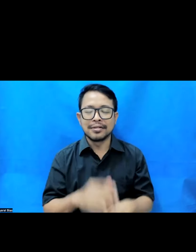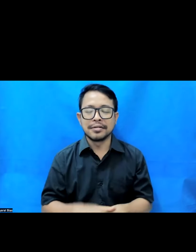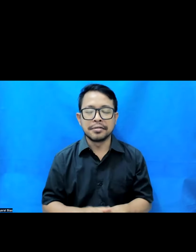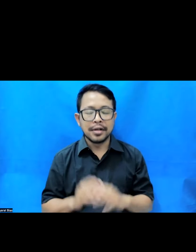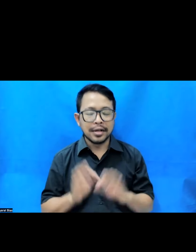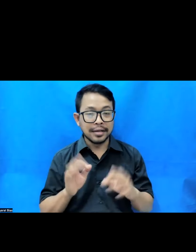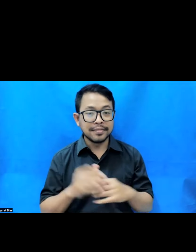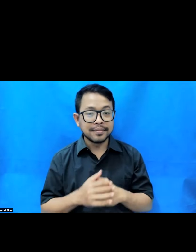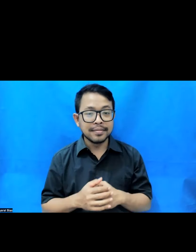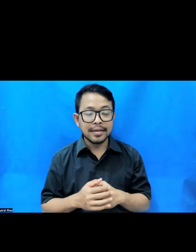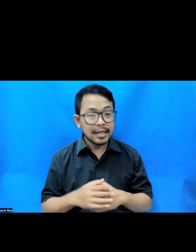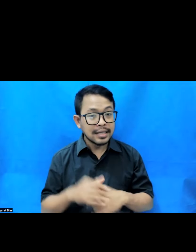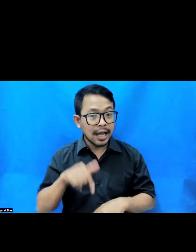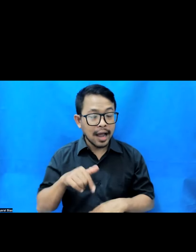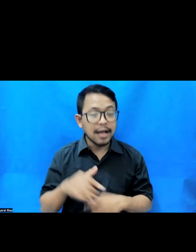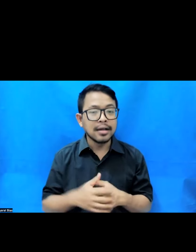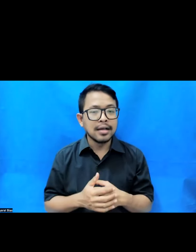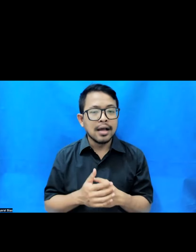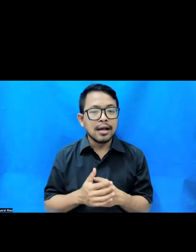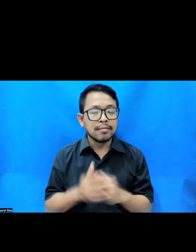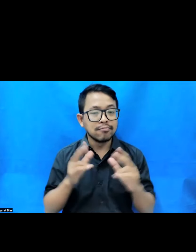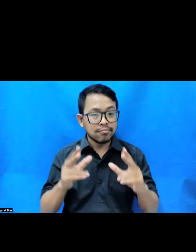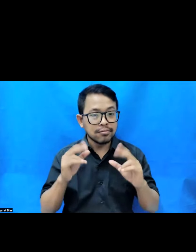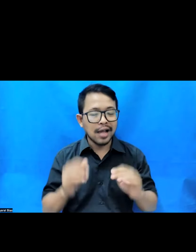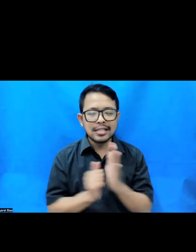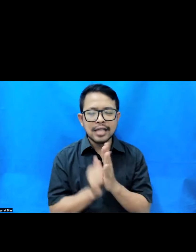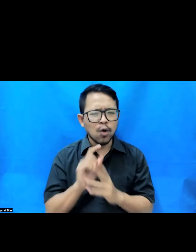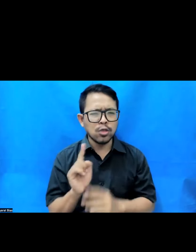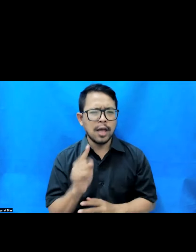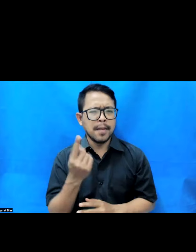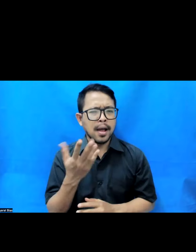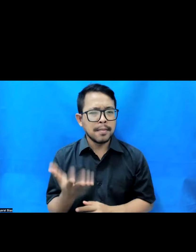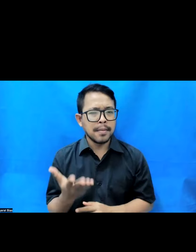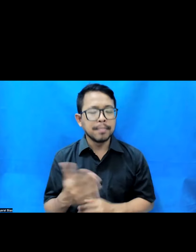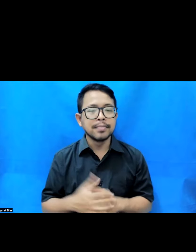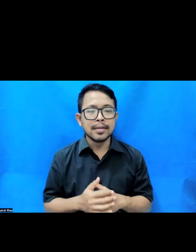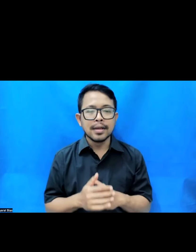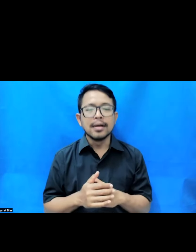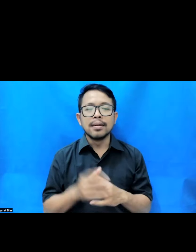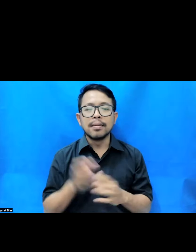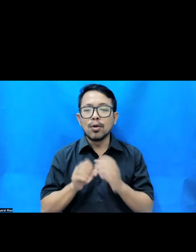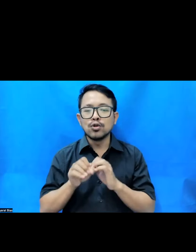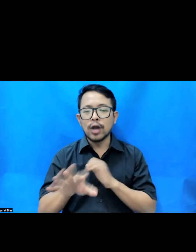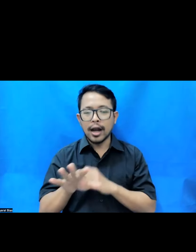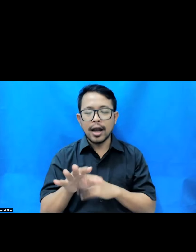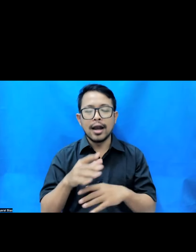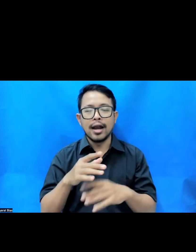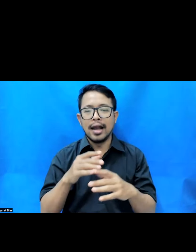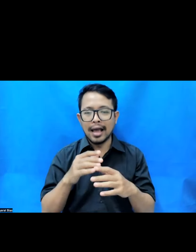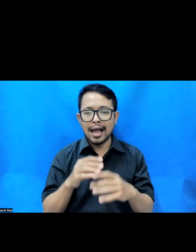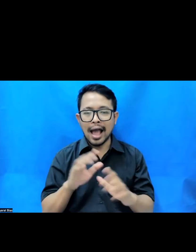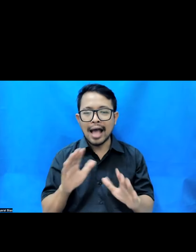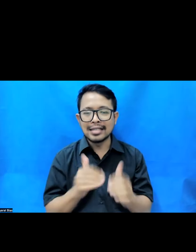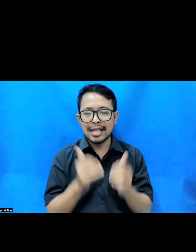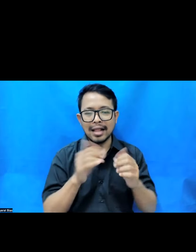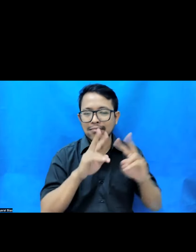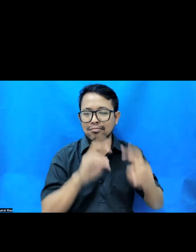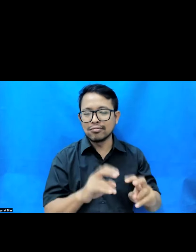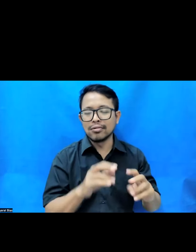yeah? Okay, so now we will head into the main session, which is the launching of